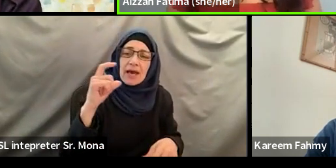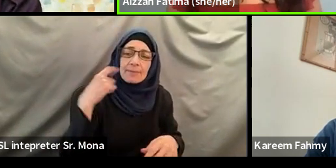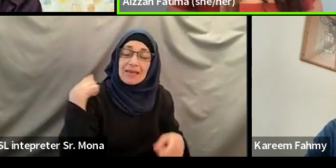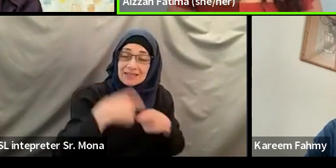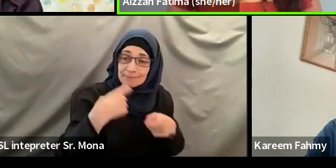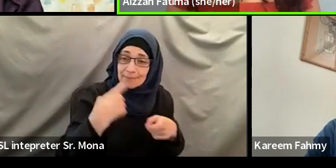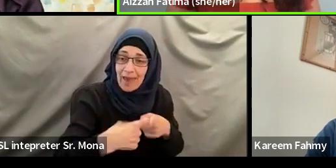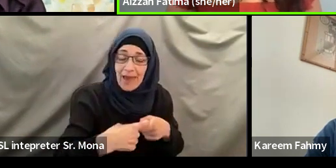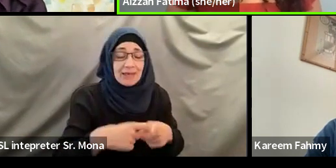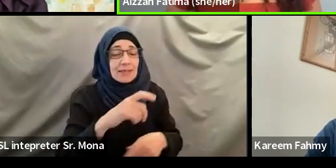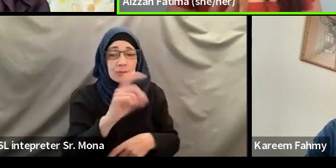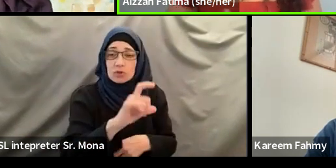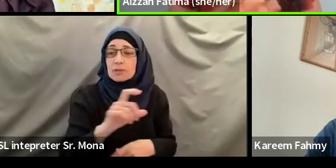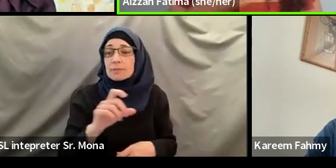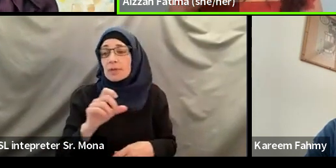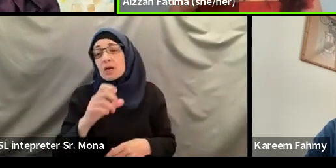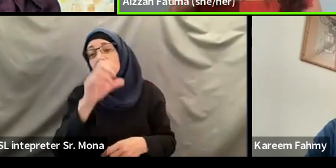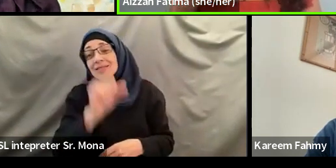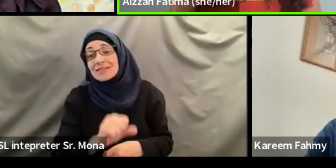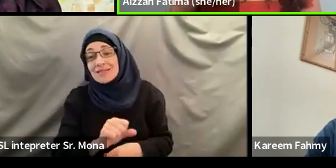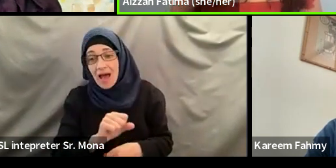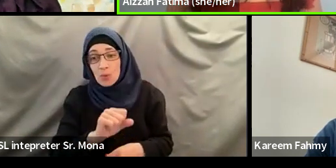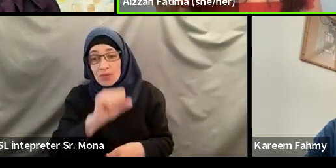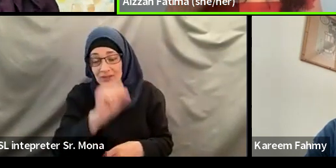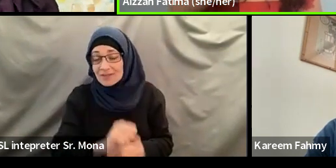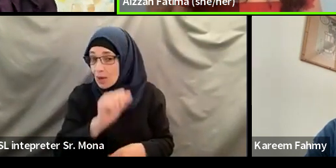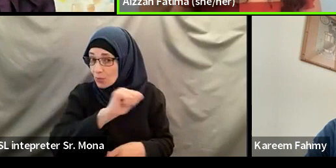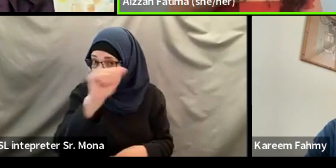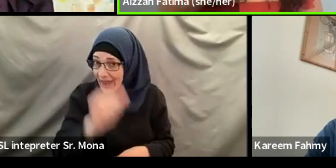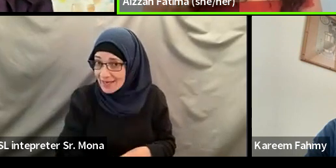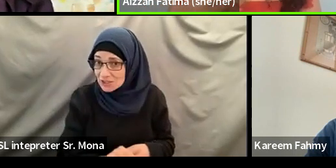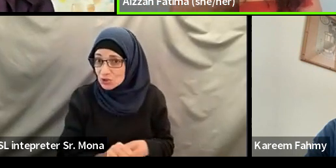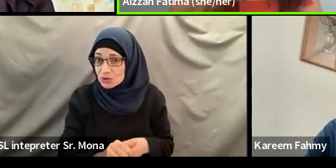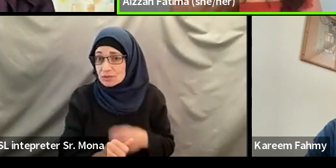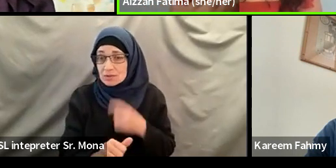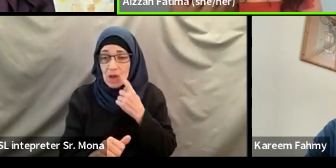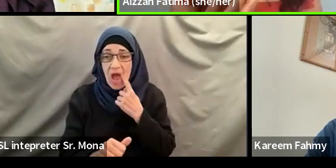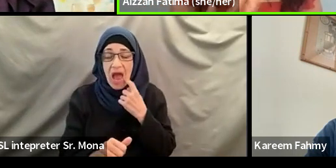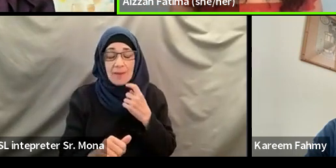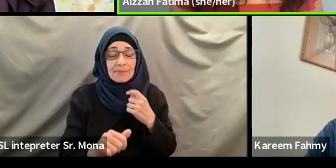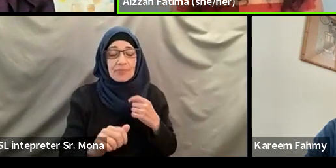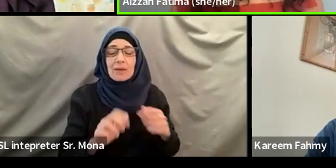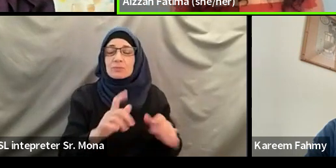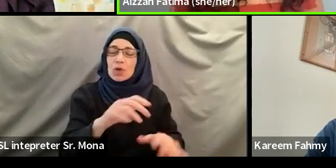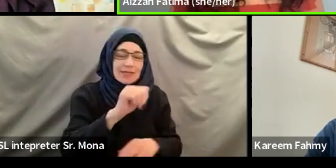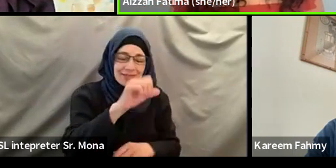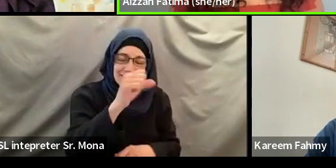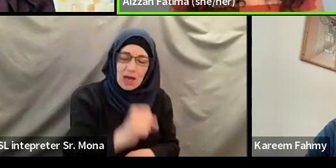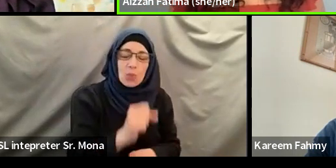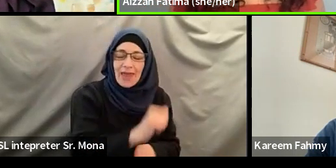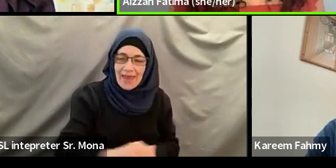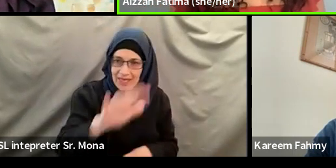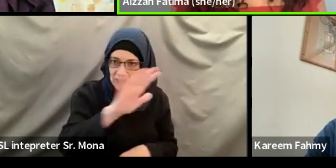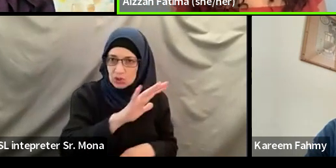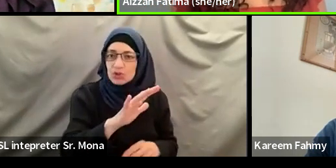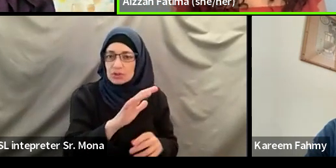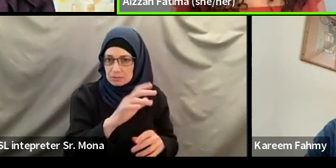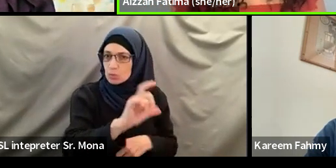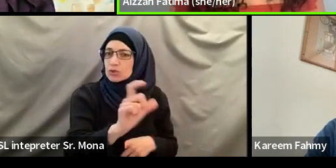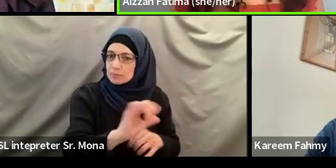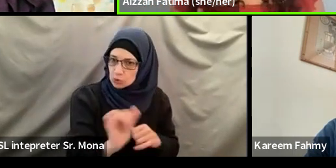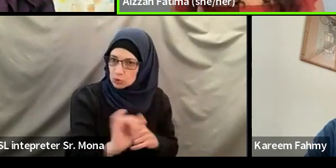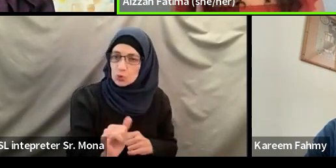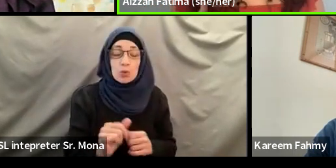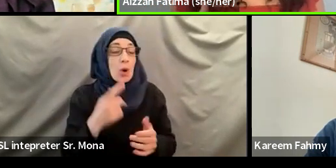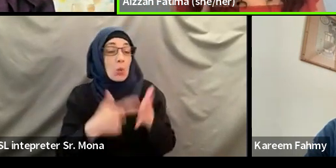the South Asian and the Arab Muslim voices are the ones that we hear or see in the media. So just kind of thinking a